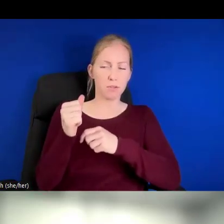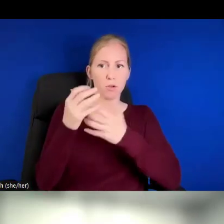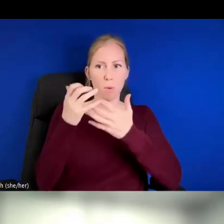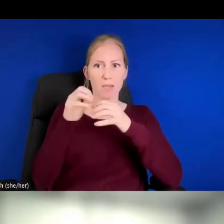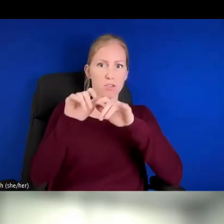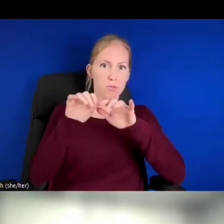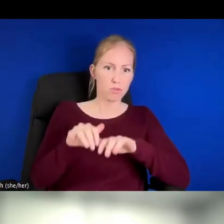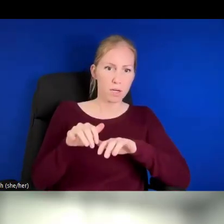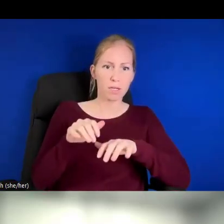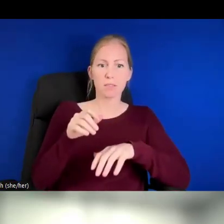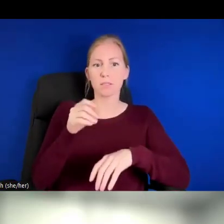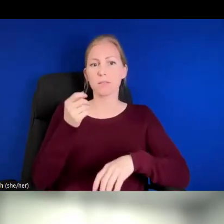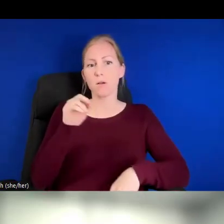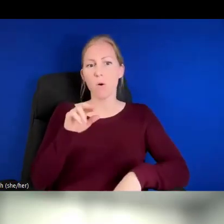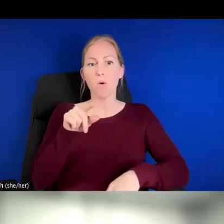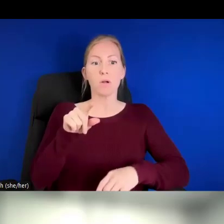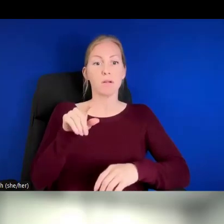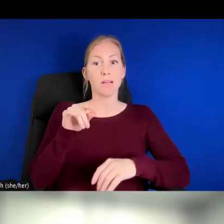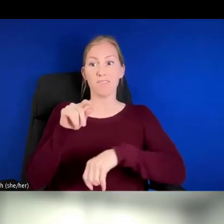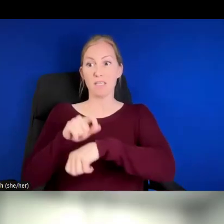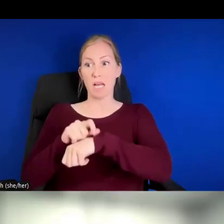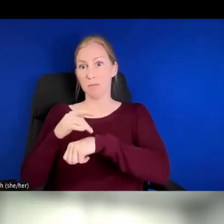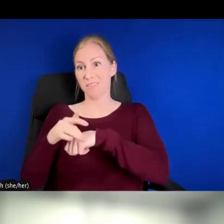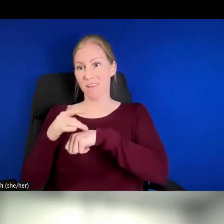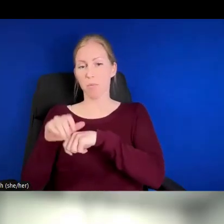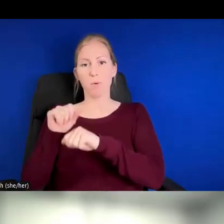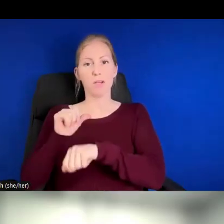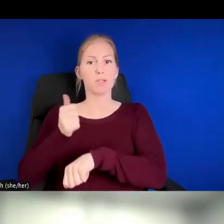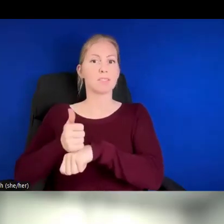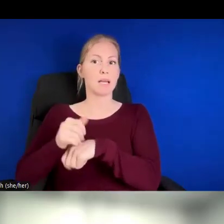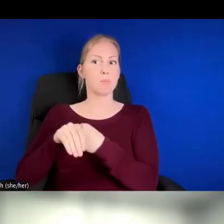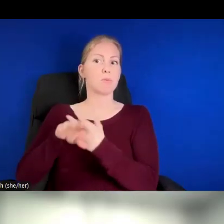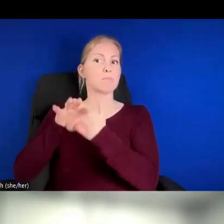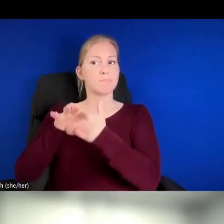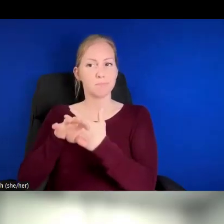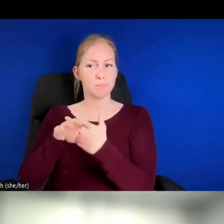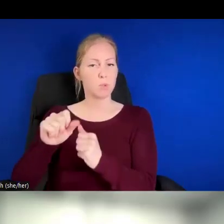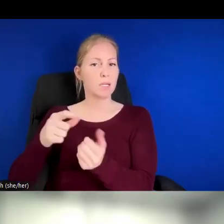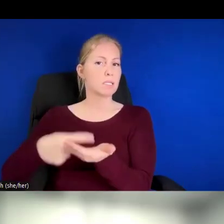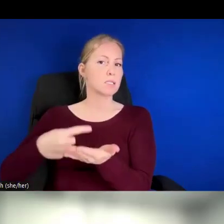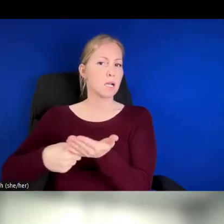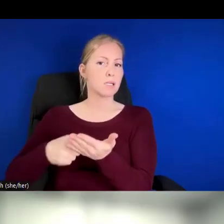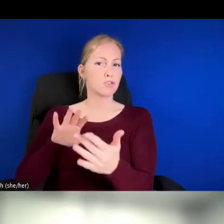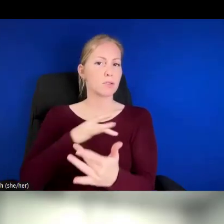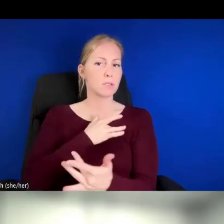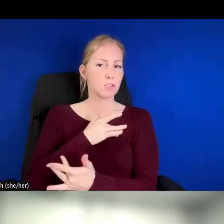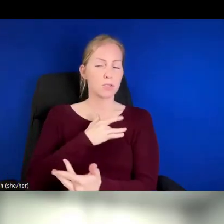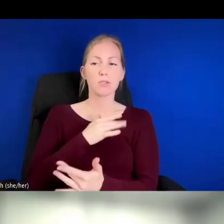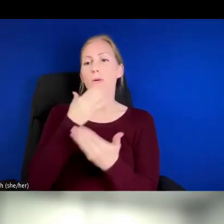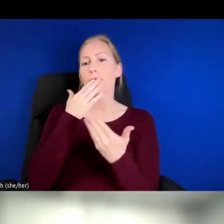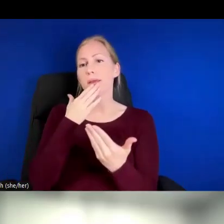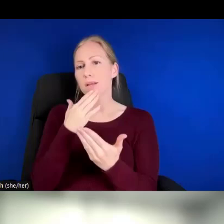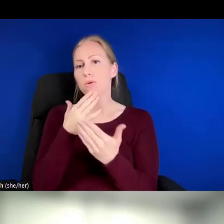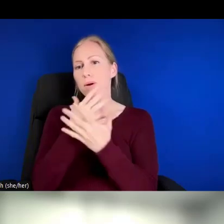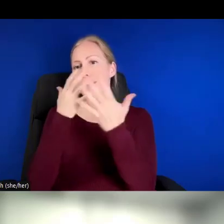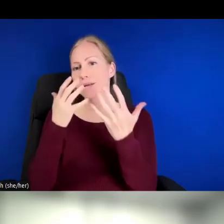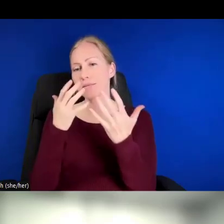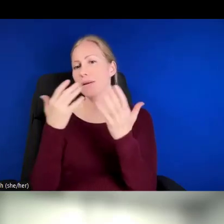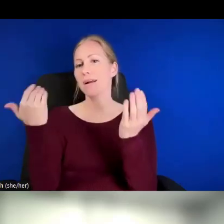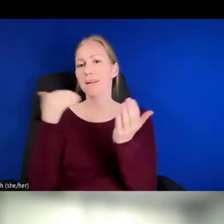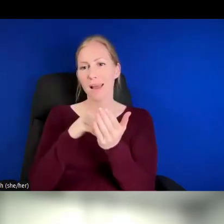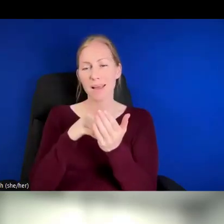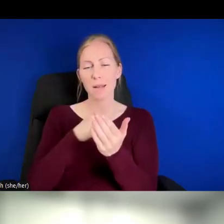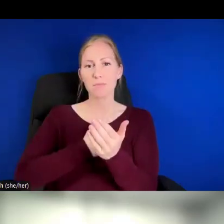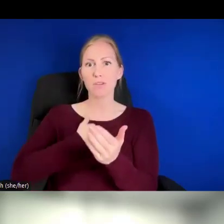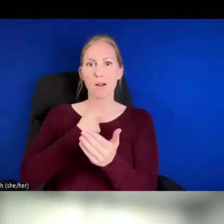if time permitting, set up a call to discuss your concerns. So thank you very much again, and I